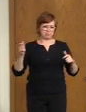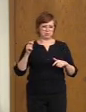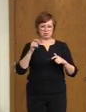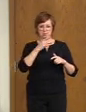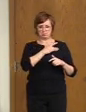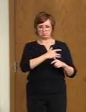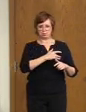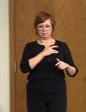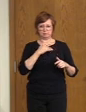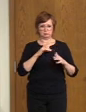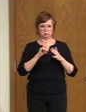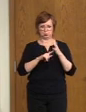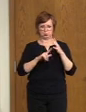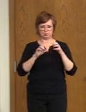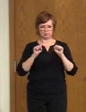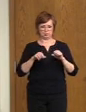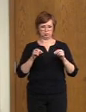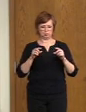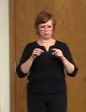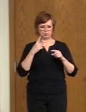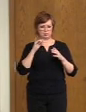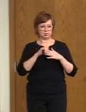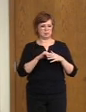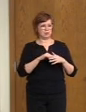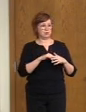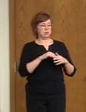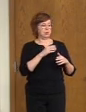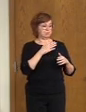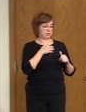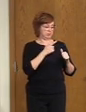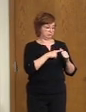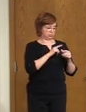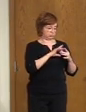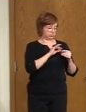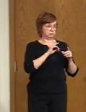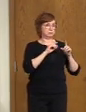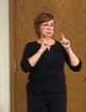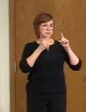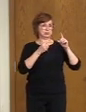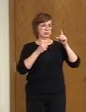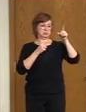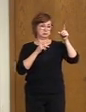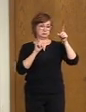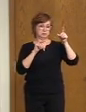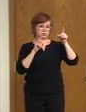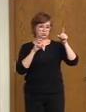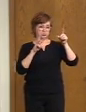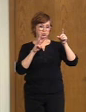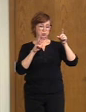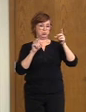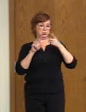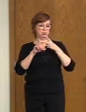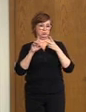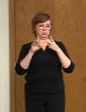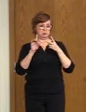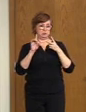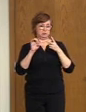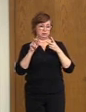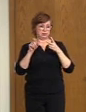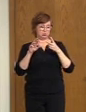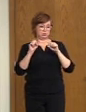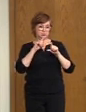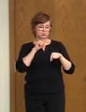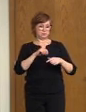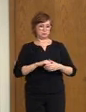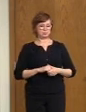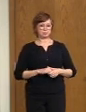So I just like to say, and then Mr. Will and Dr. Dina can respond. We have a track record of very